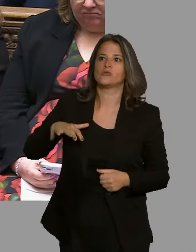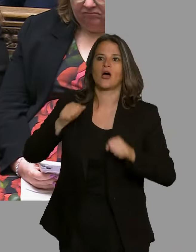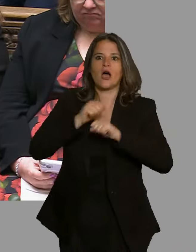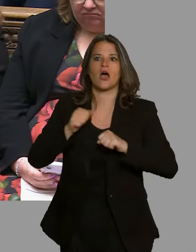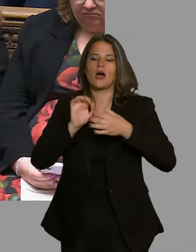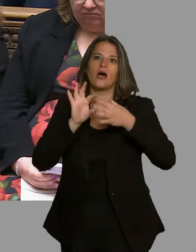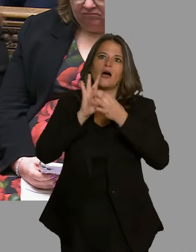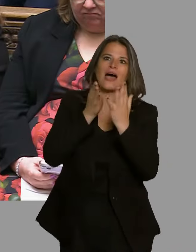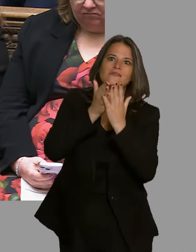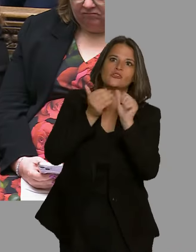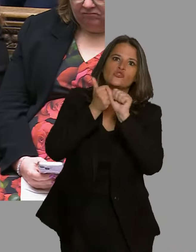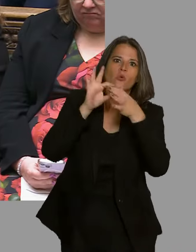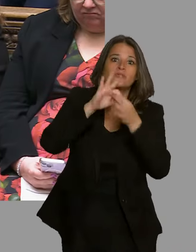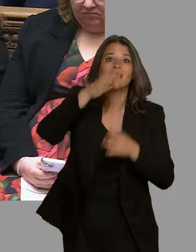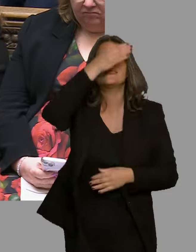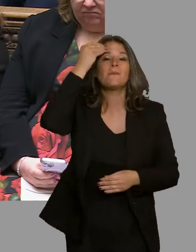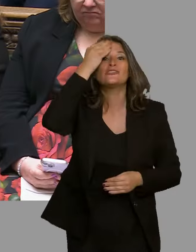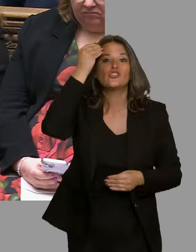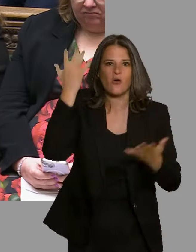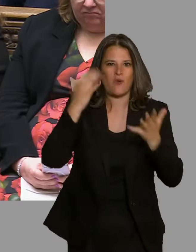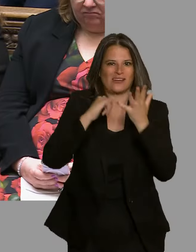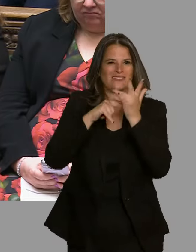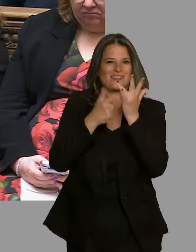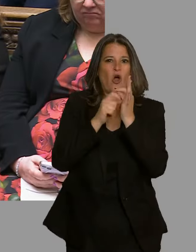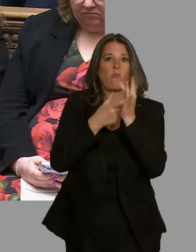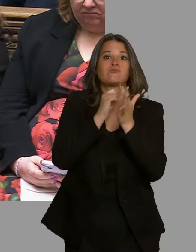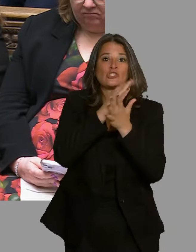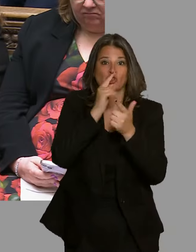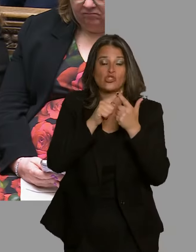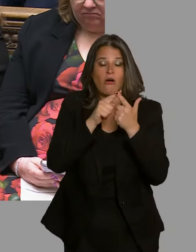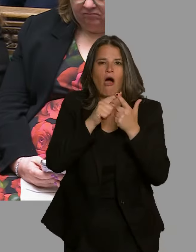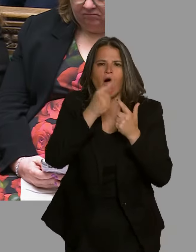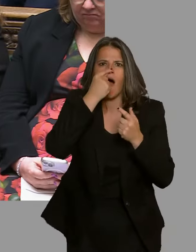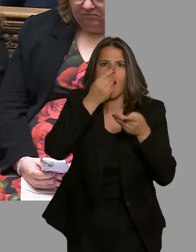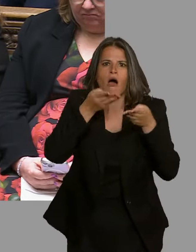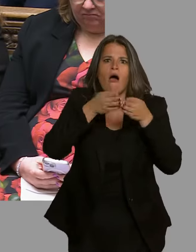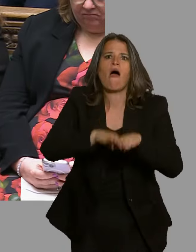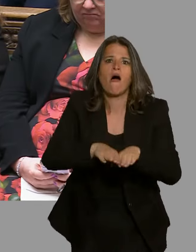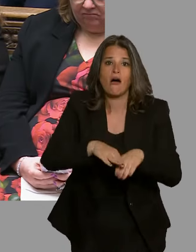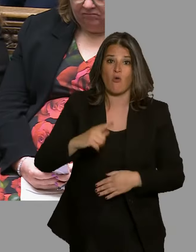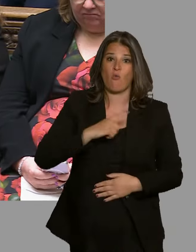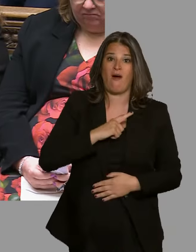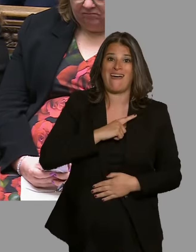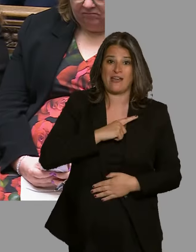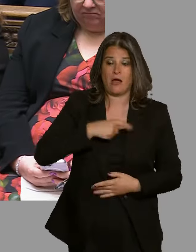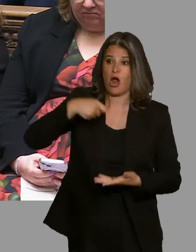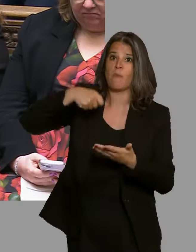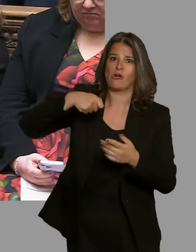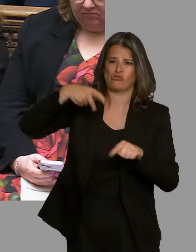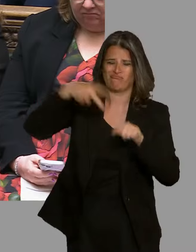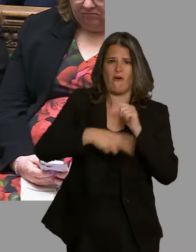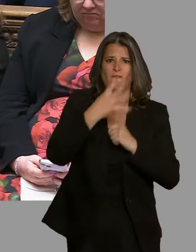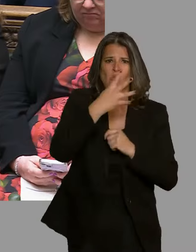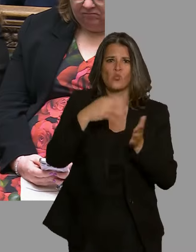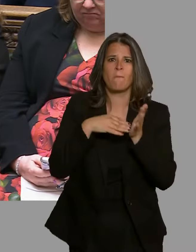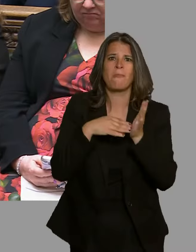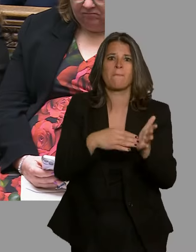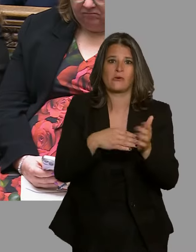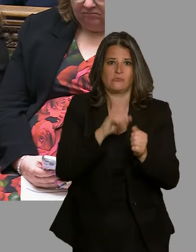and their carers, providing daytime activities, advice and support from trained advisors, and